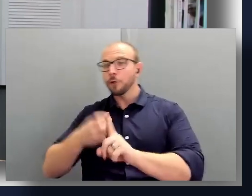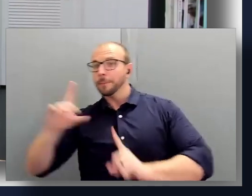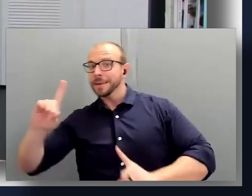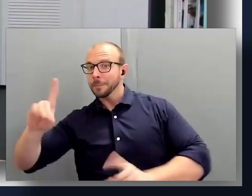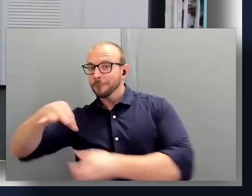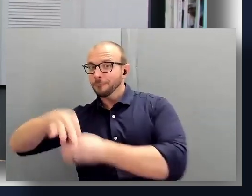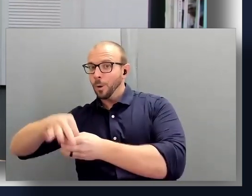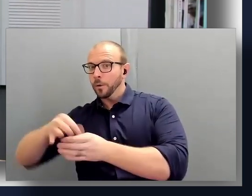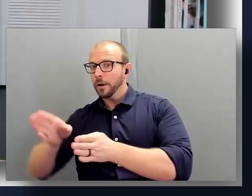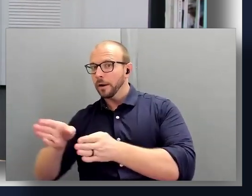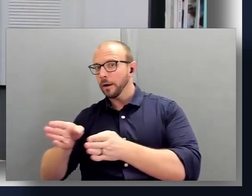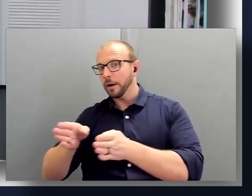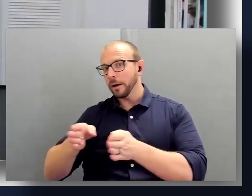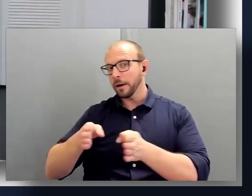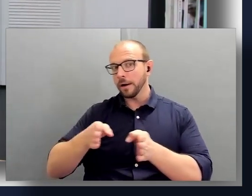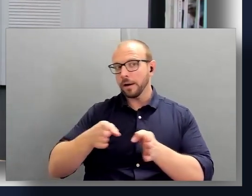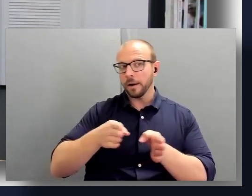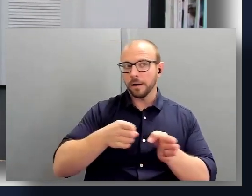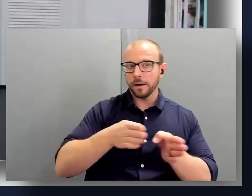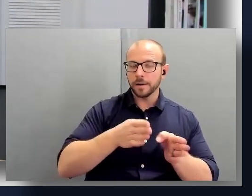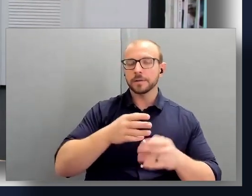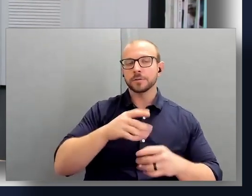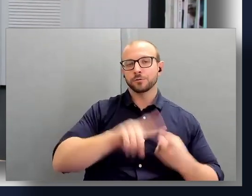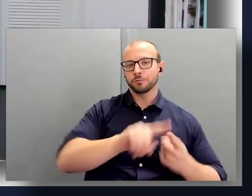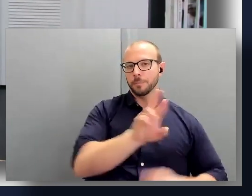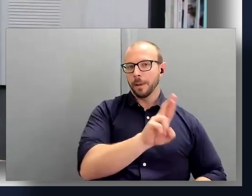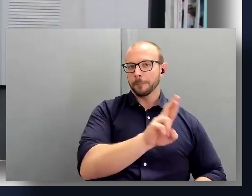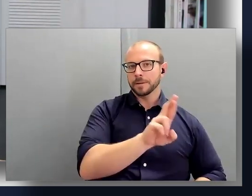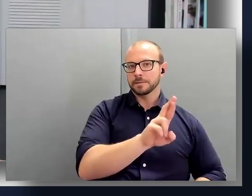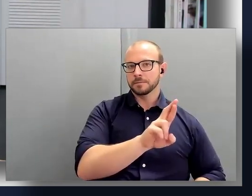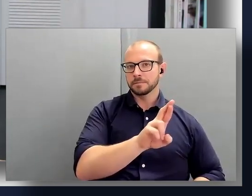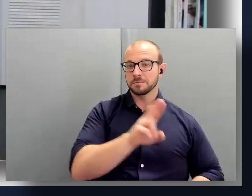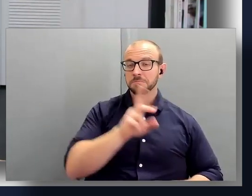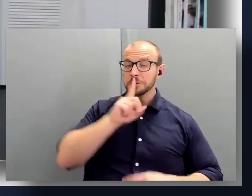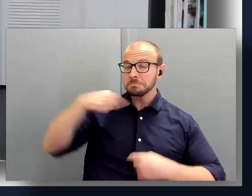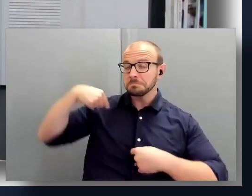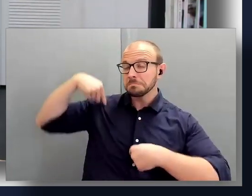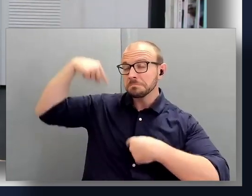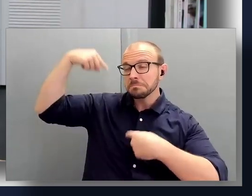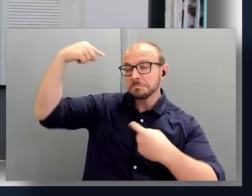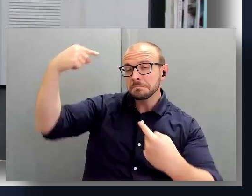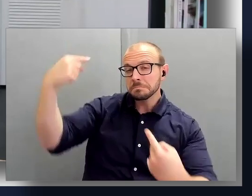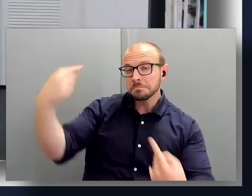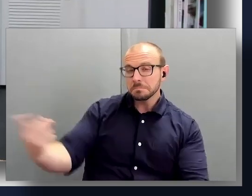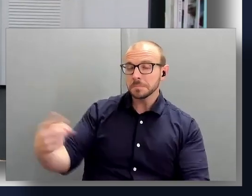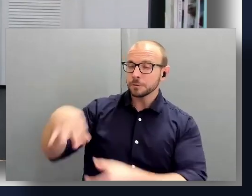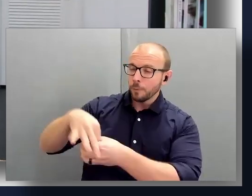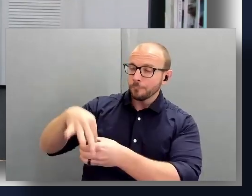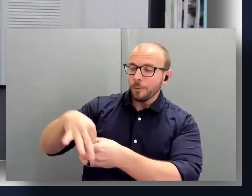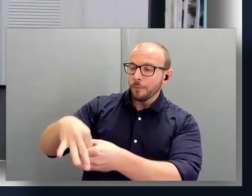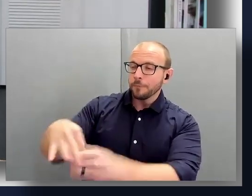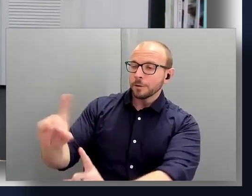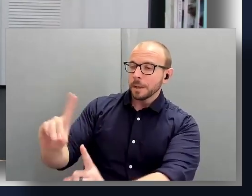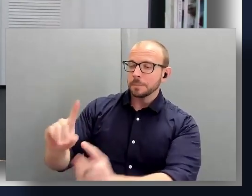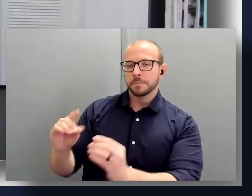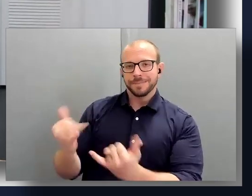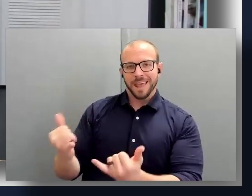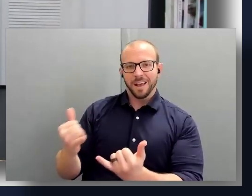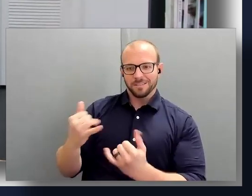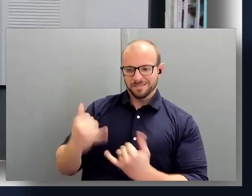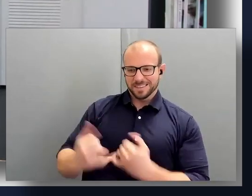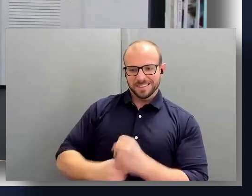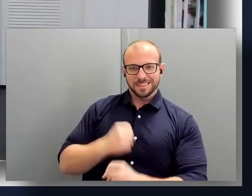them, gravitated from the Democratic Party, where they have been solid voters, to